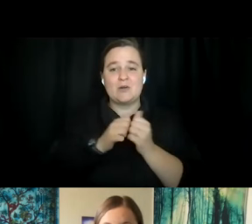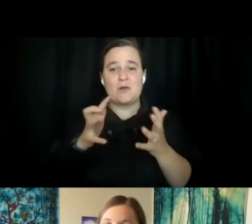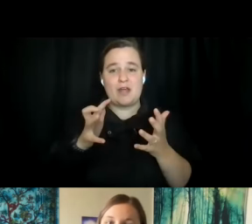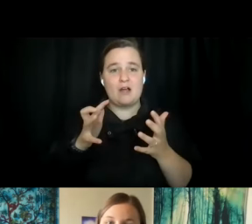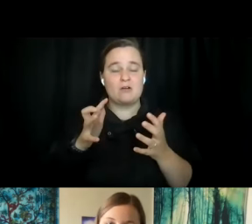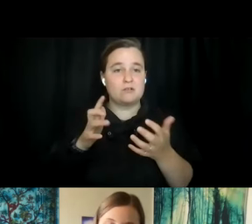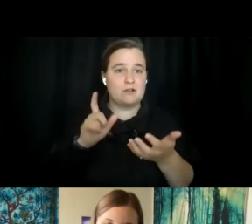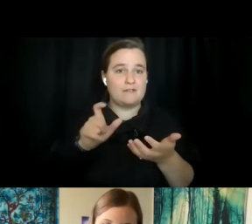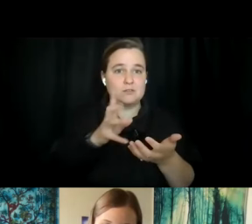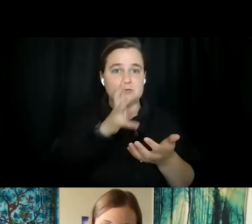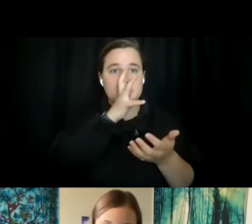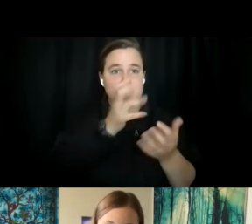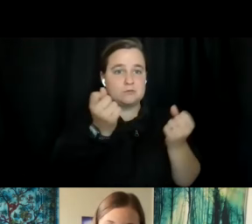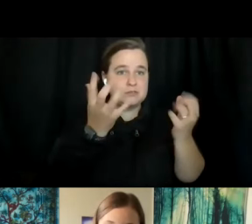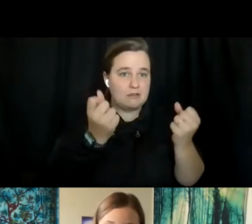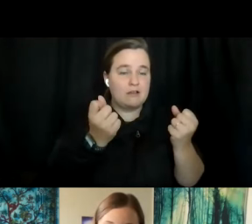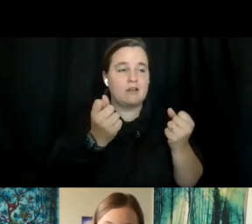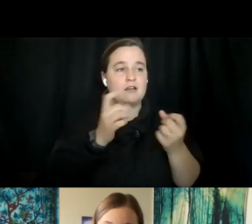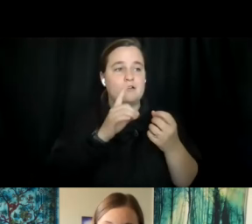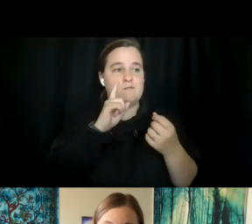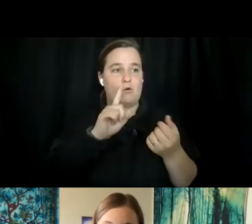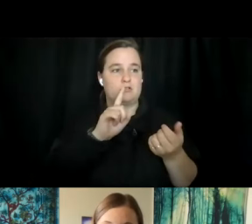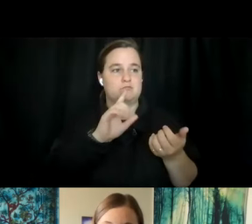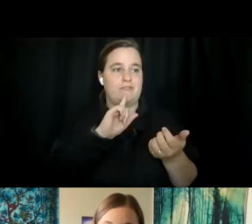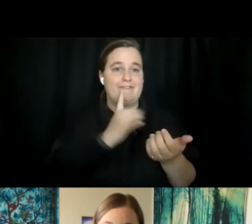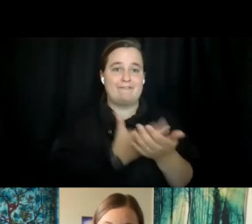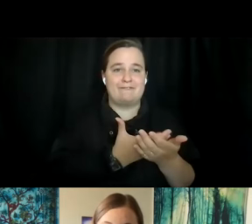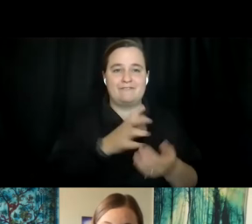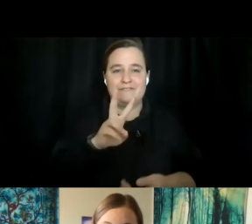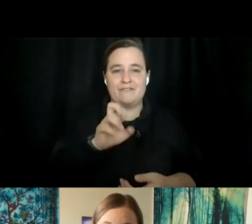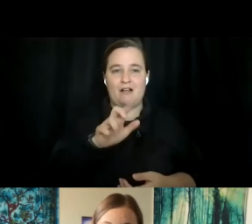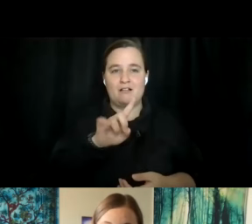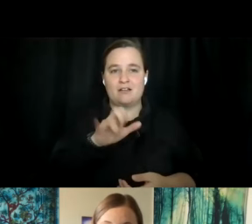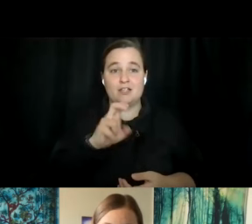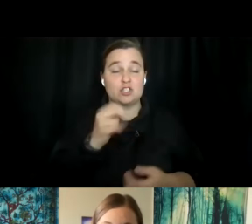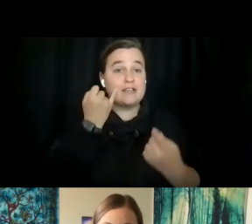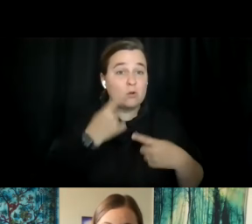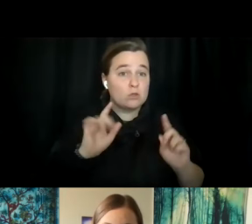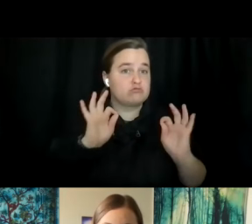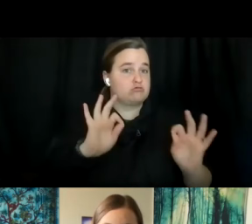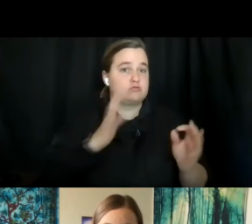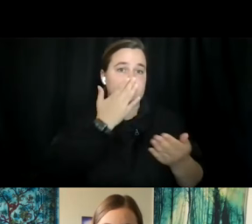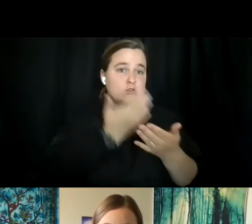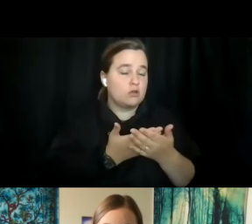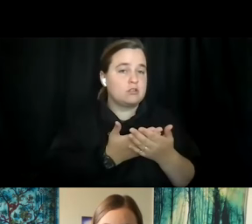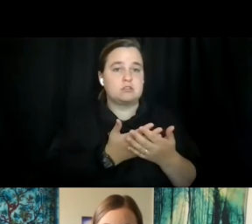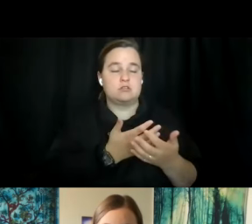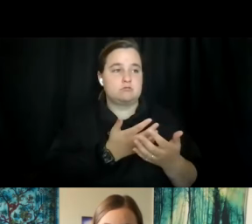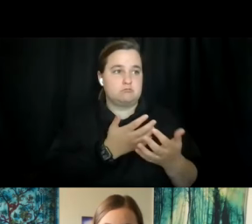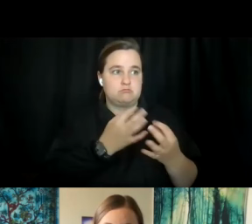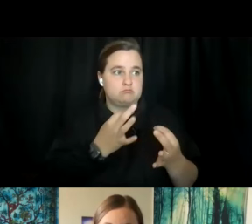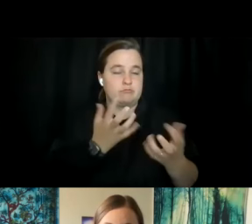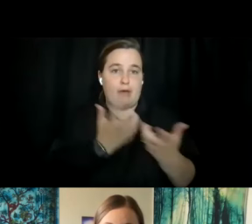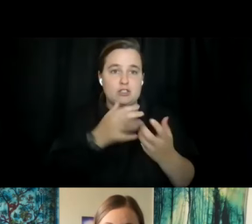it for that sense of validation. I mean, if it works, there's a time, place, person for everything.